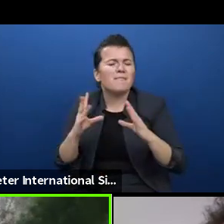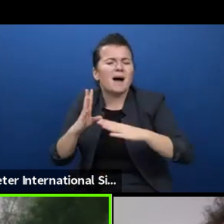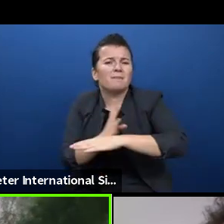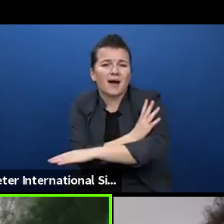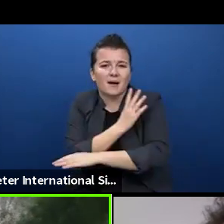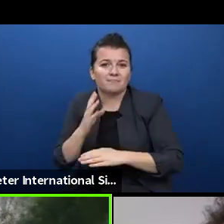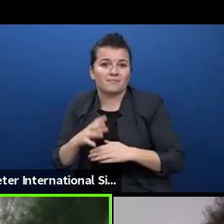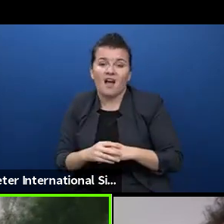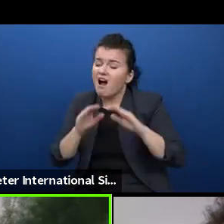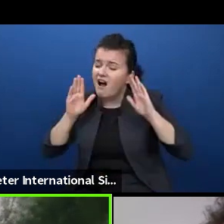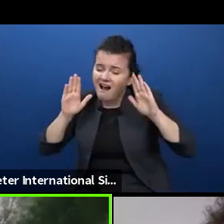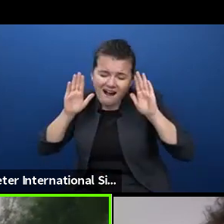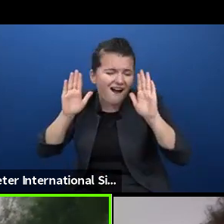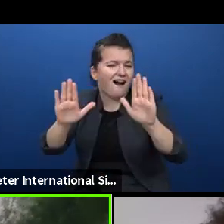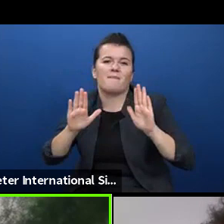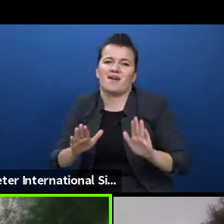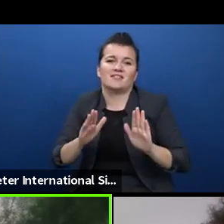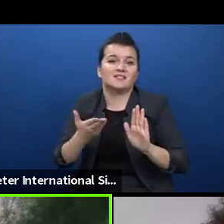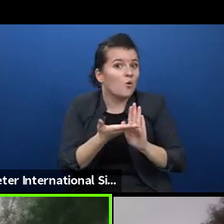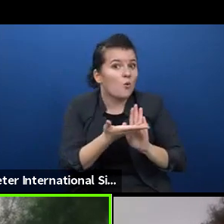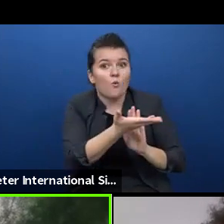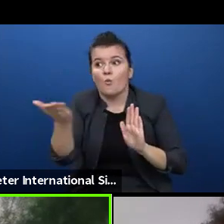an amazing opportunity we've got.